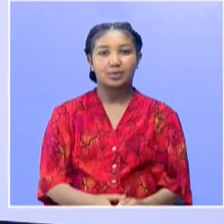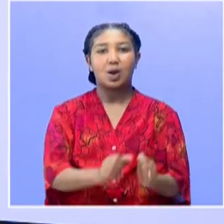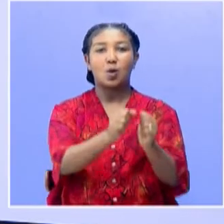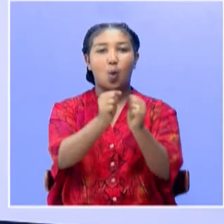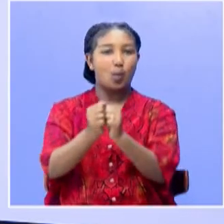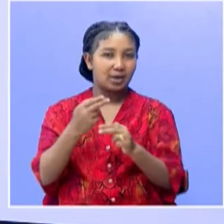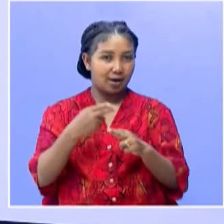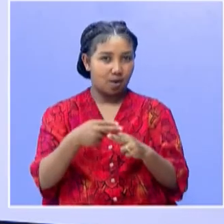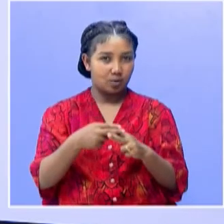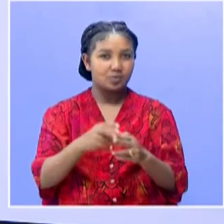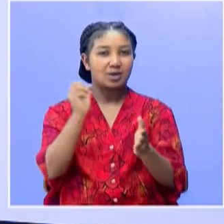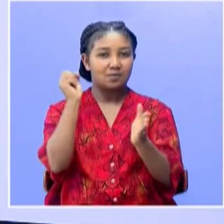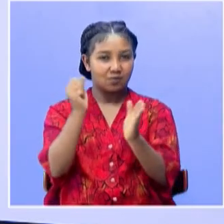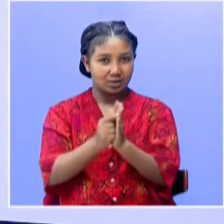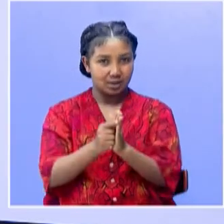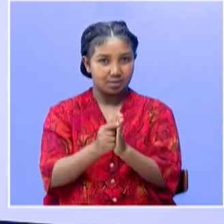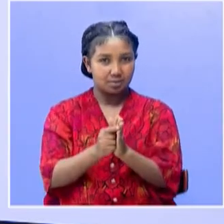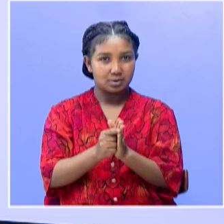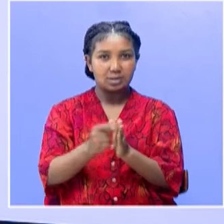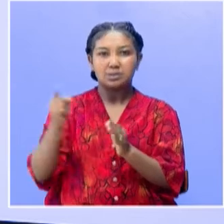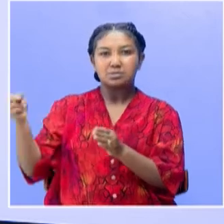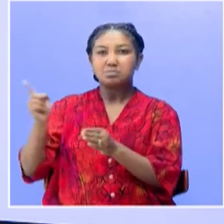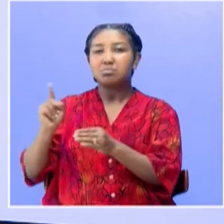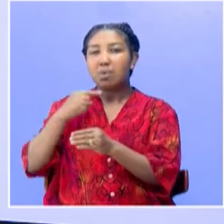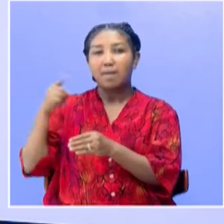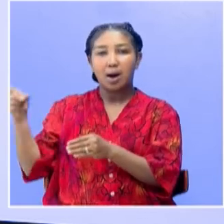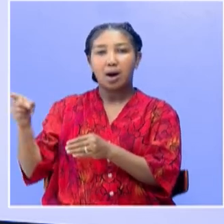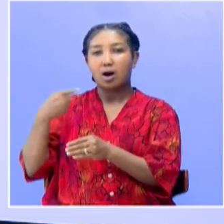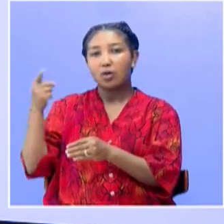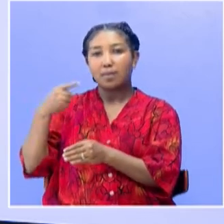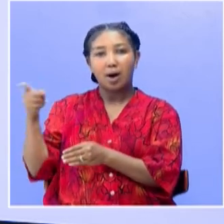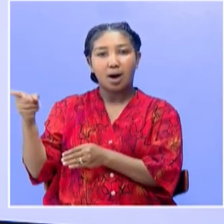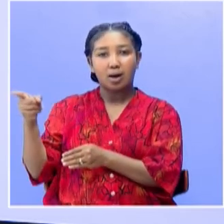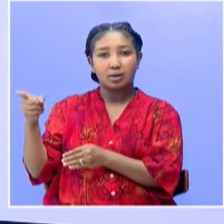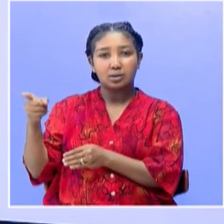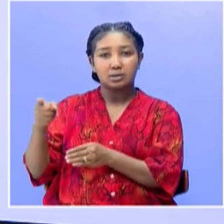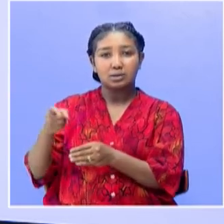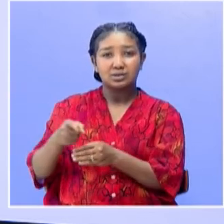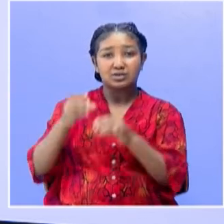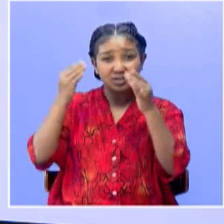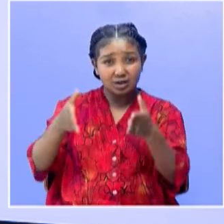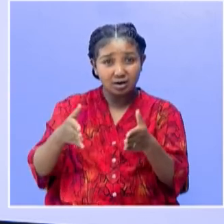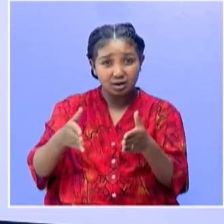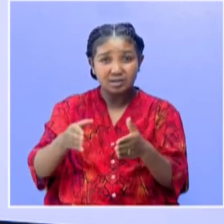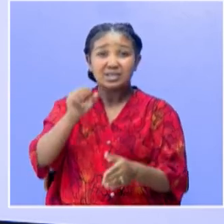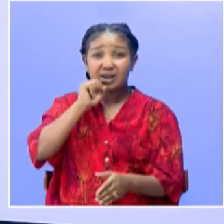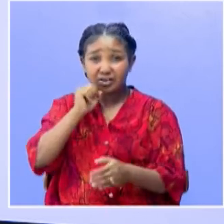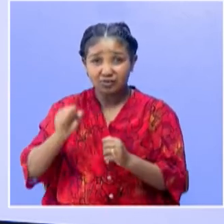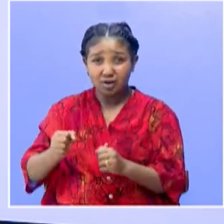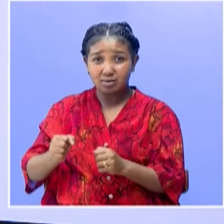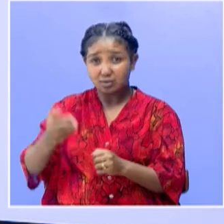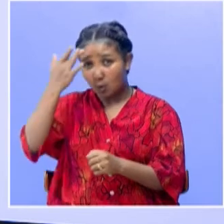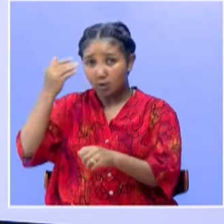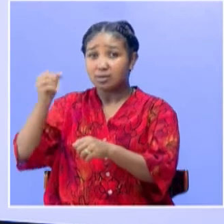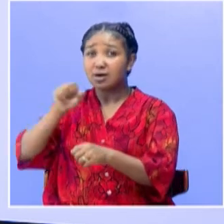Common noun. For example, what do you call me? What do you call me? Do you simply say teacher? I mean, Sanait?